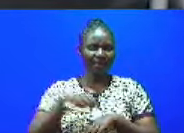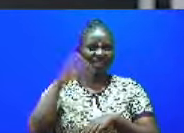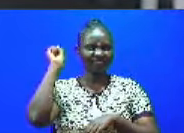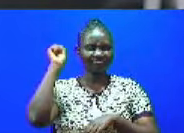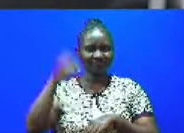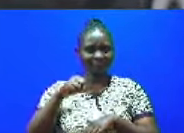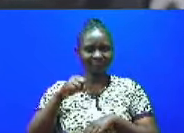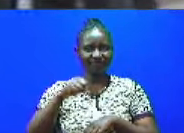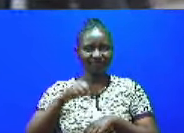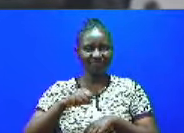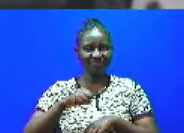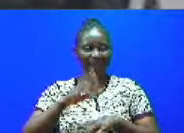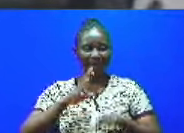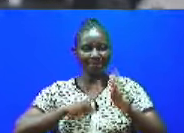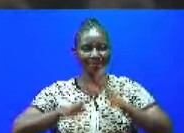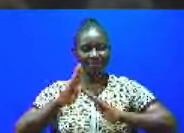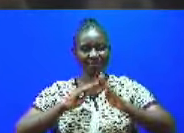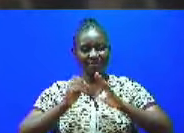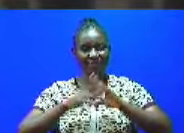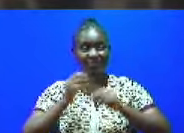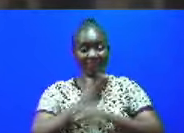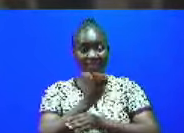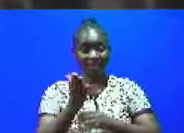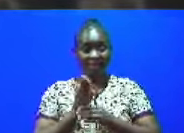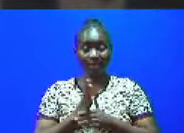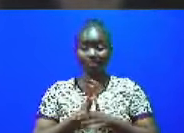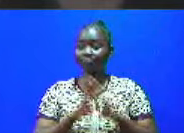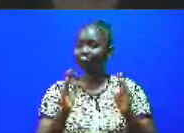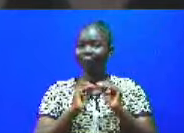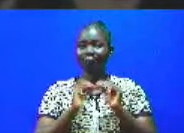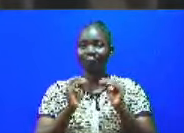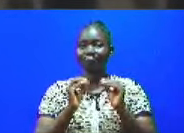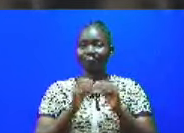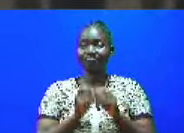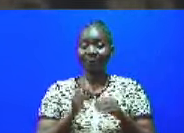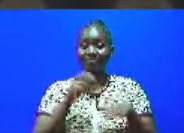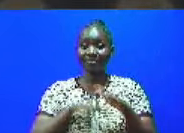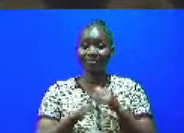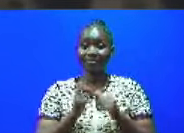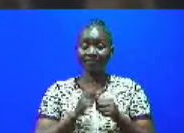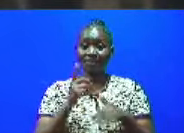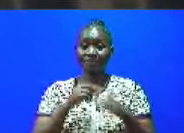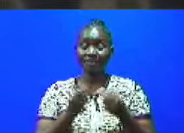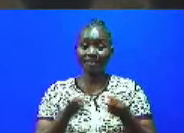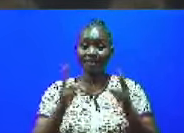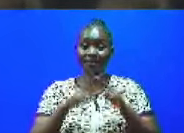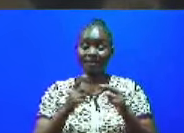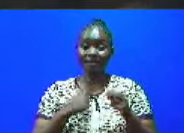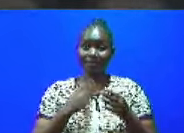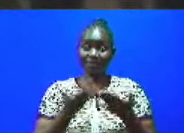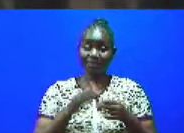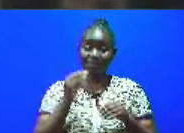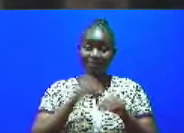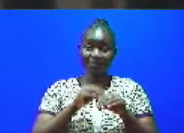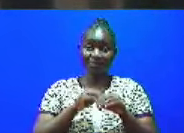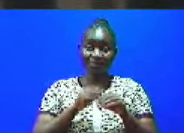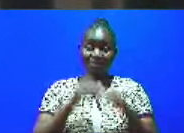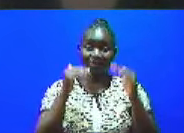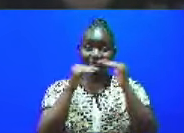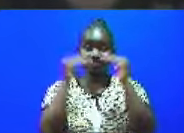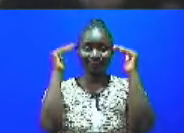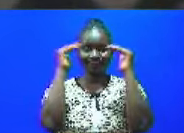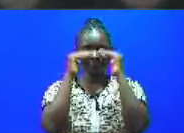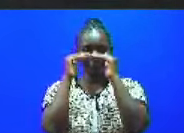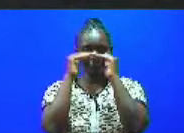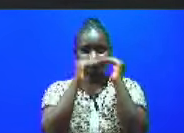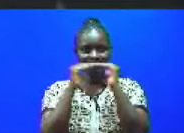behave like the public out here. You used to say you're a hustler. What happened to you? Yeah, I saw you bought new helicopters. You